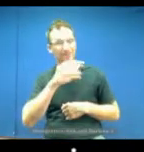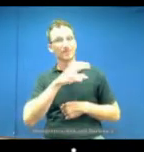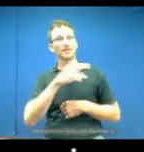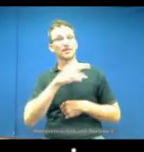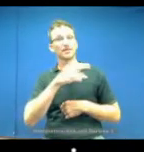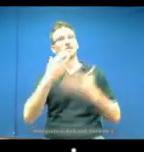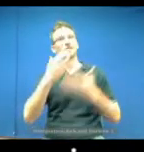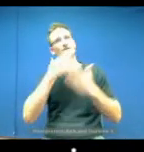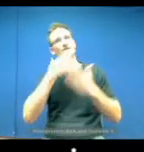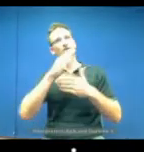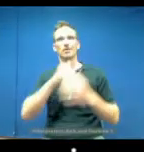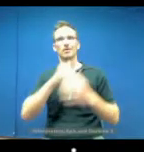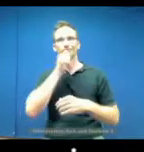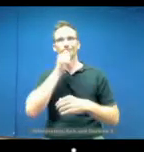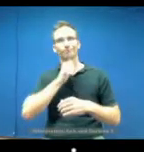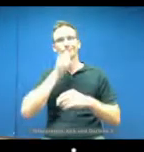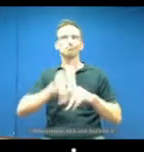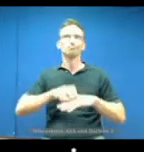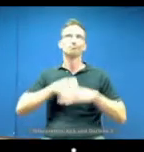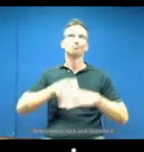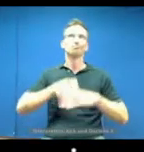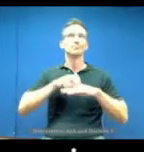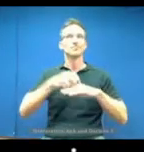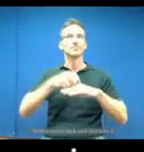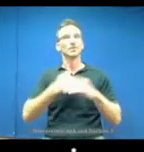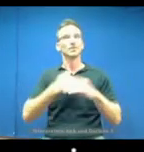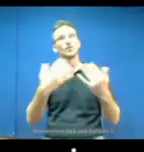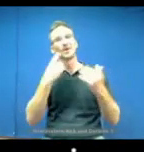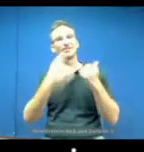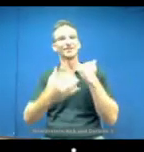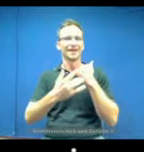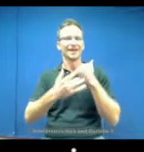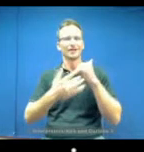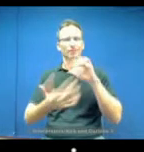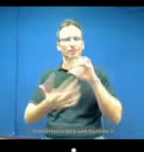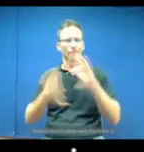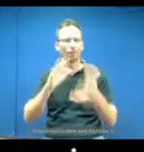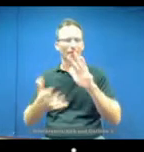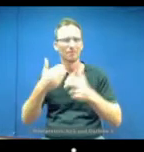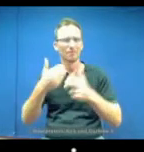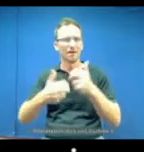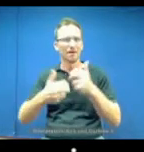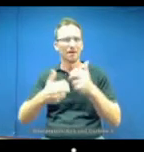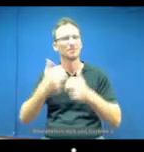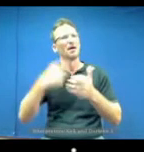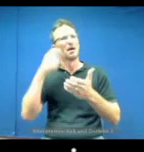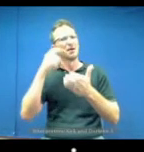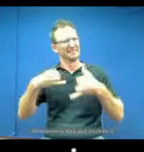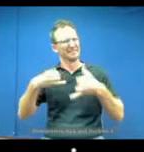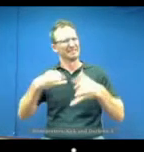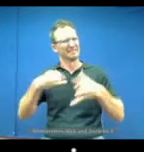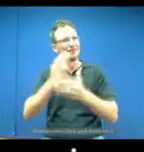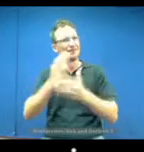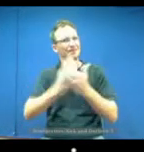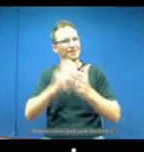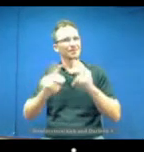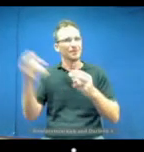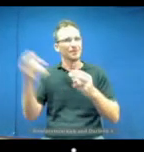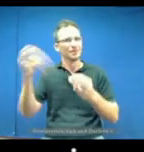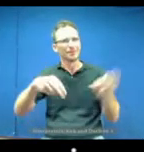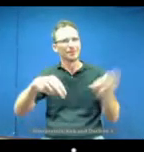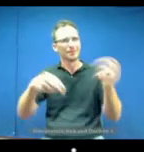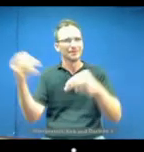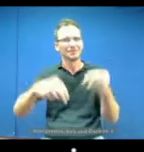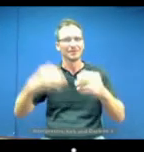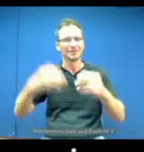as we get started. I can tell that people are continuing to join. So as long as I can